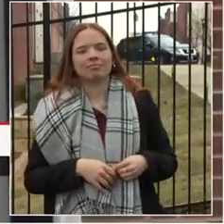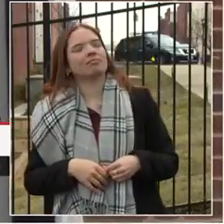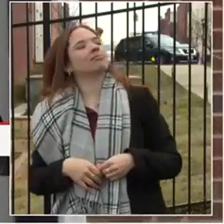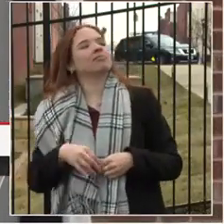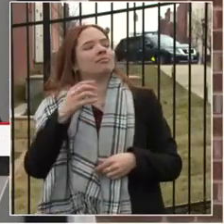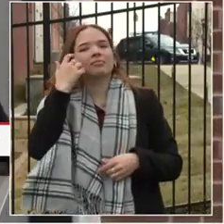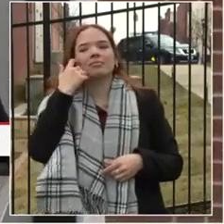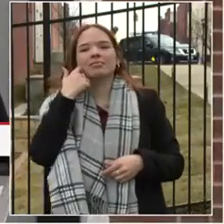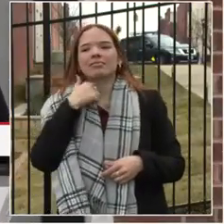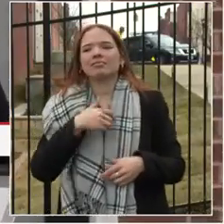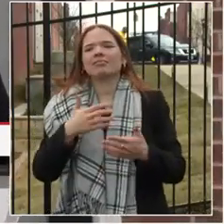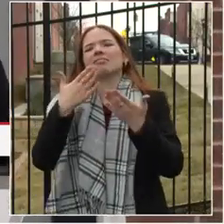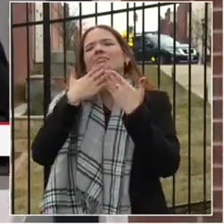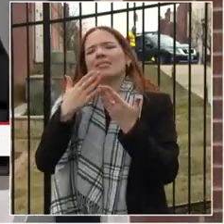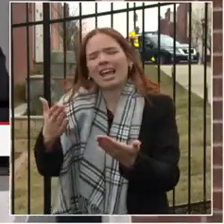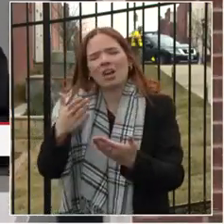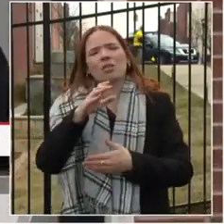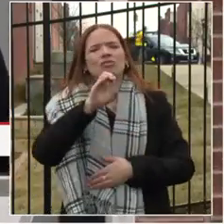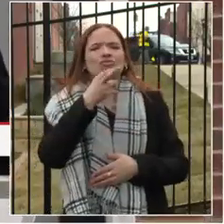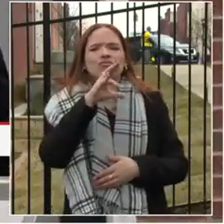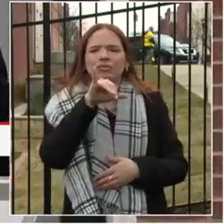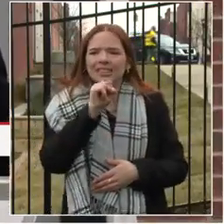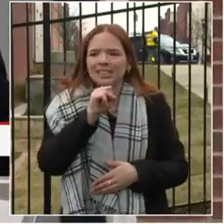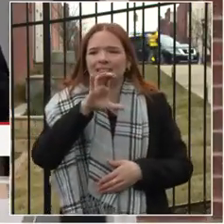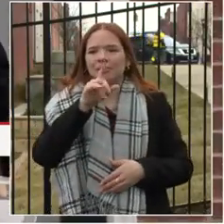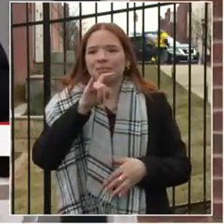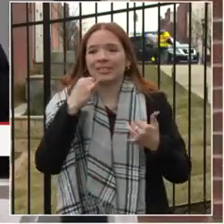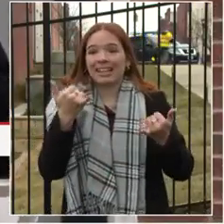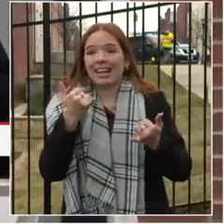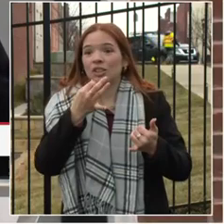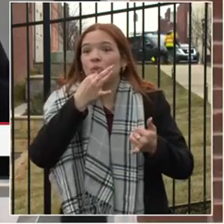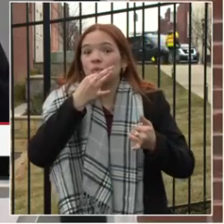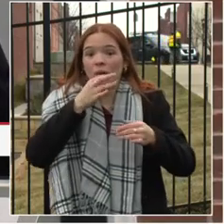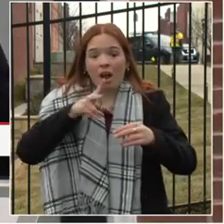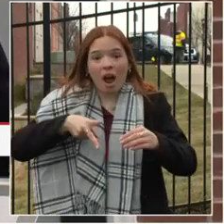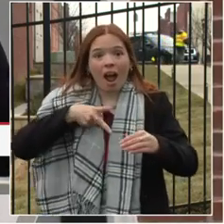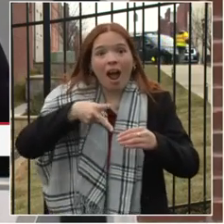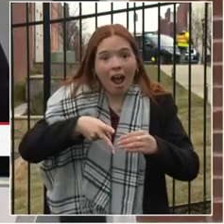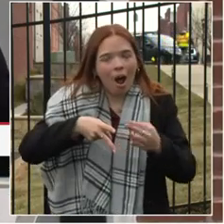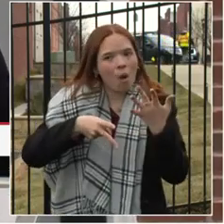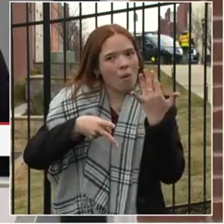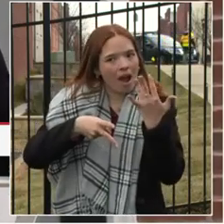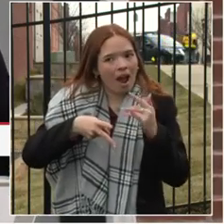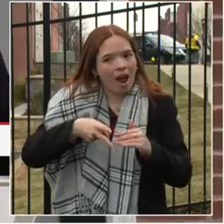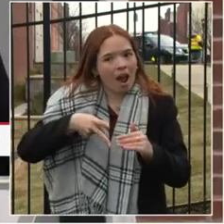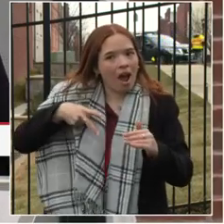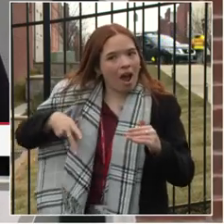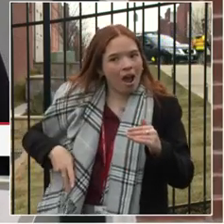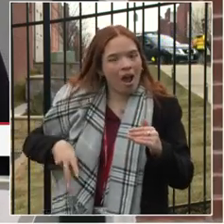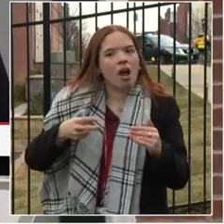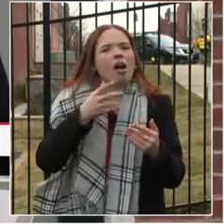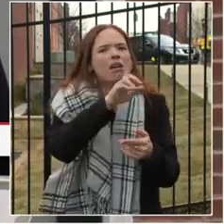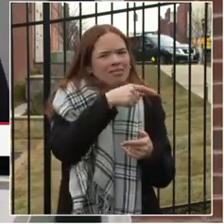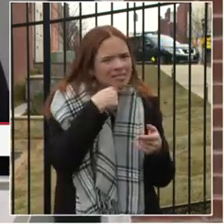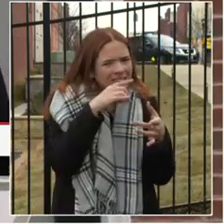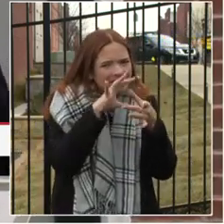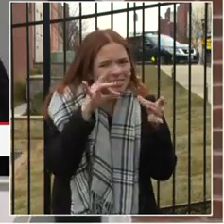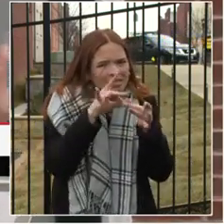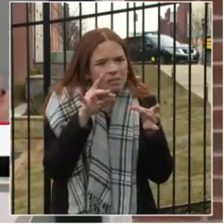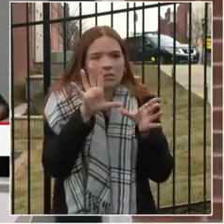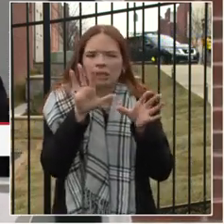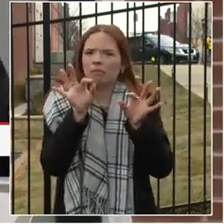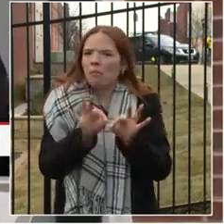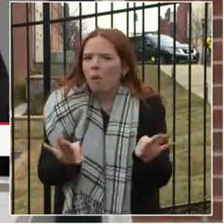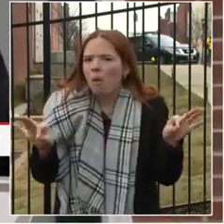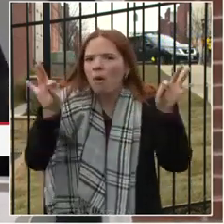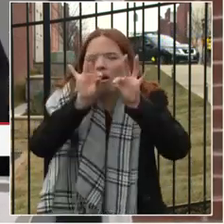Thank you, Chris. And we're about to cut the ribbon, but I want to put a point on one thing that you just said. And it's important that as we think